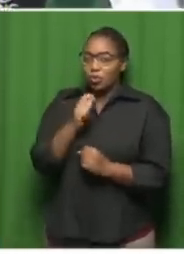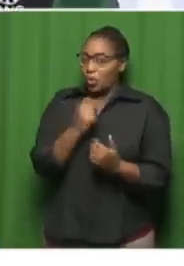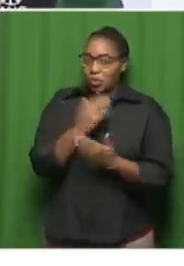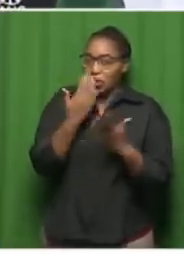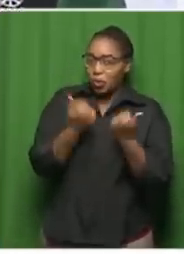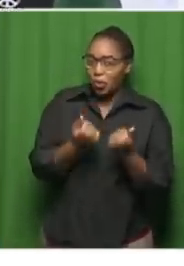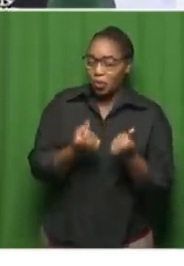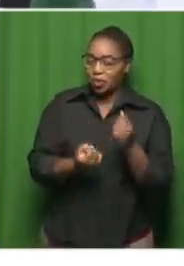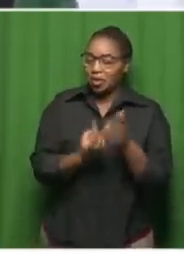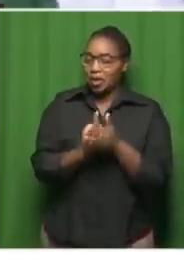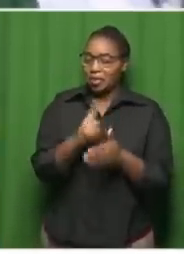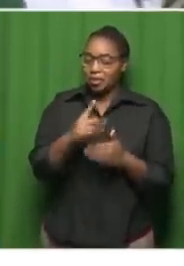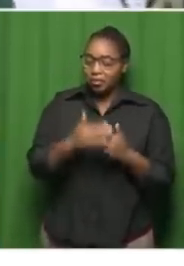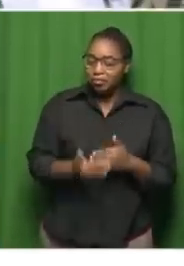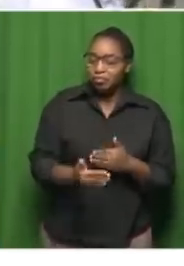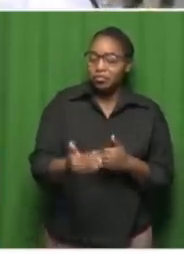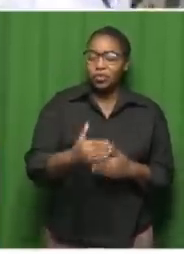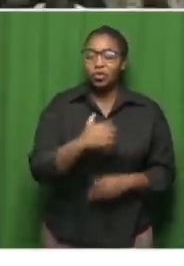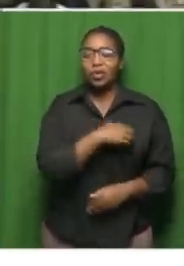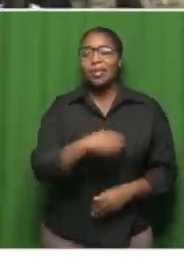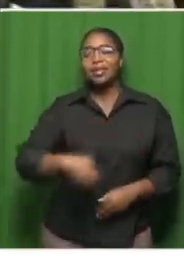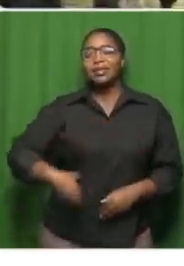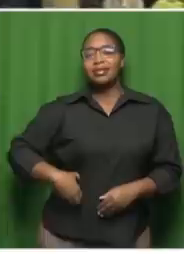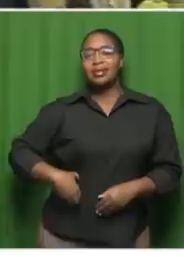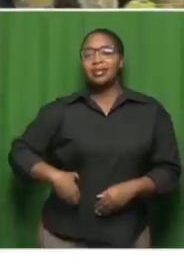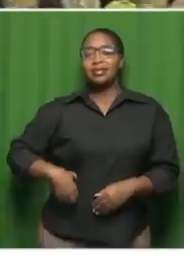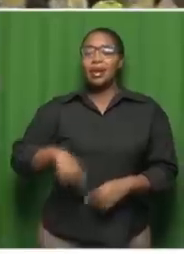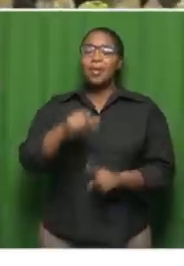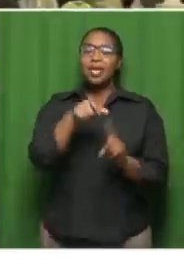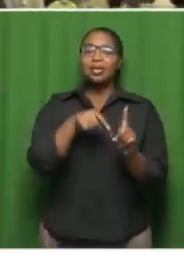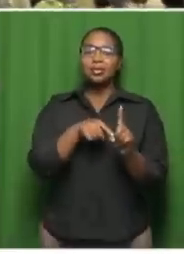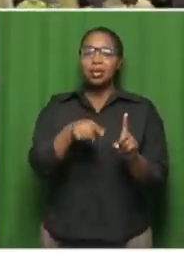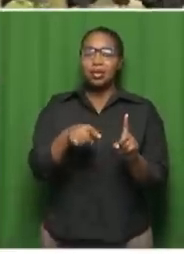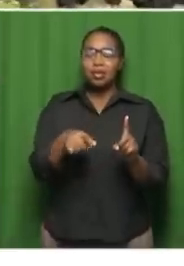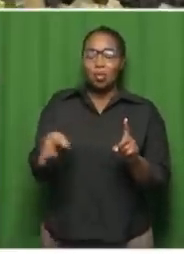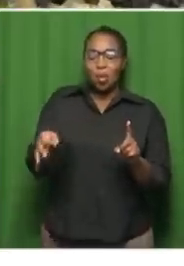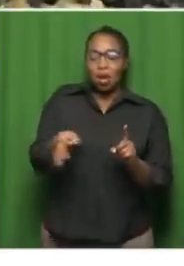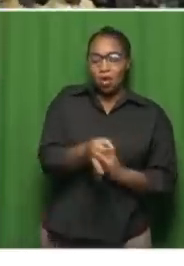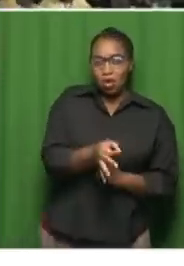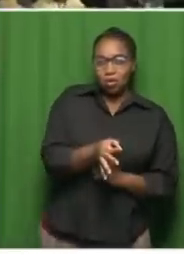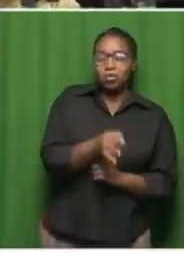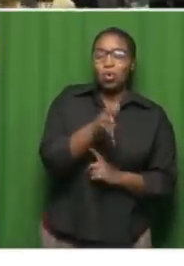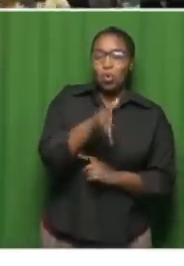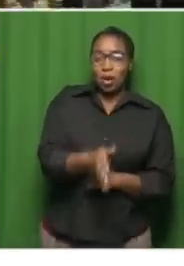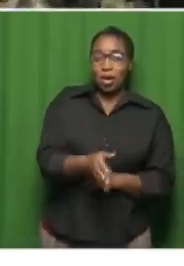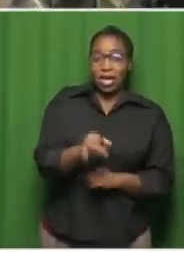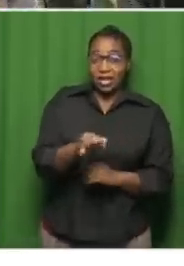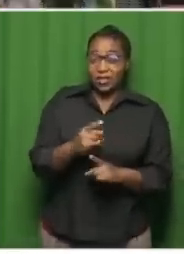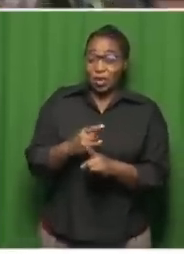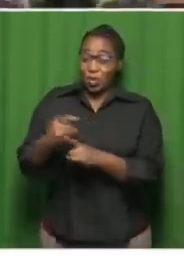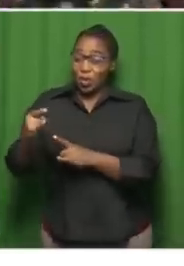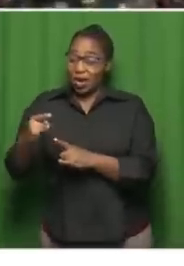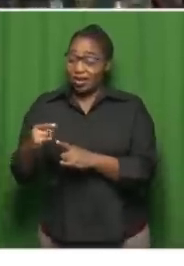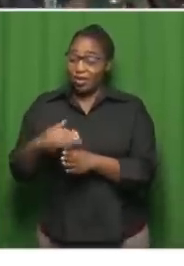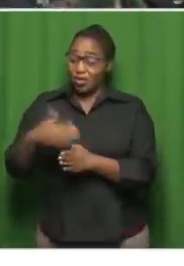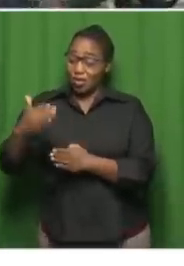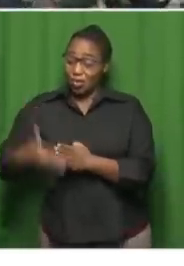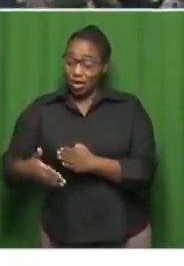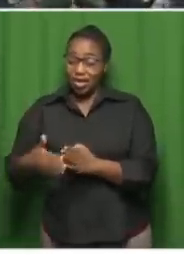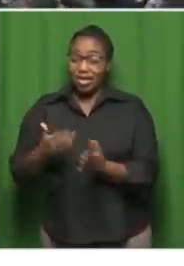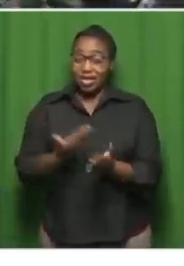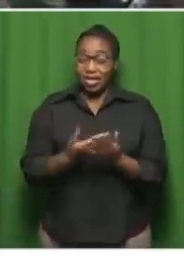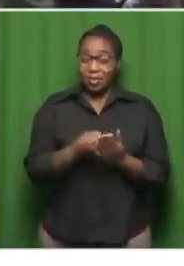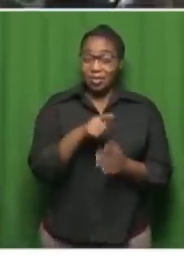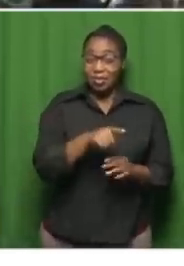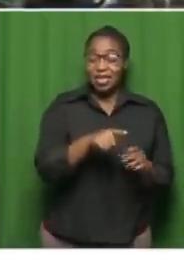going forward. The very first, if he does win over the weekend, will be Mangaung, the January 8th statement, and